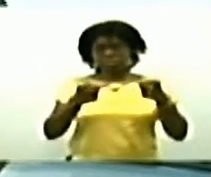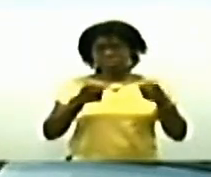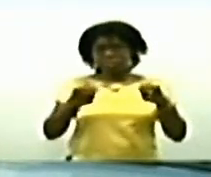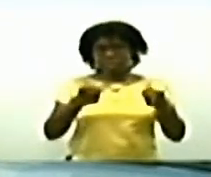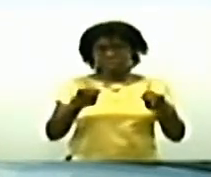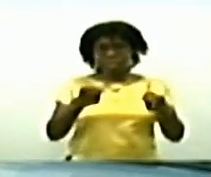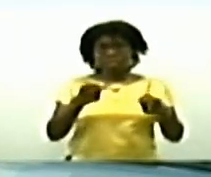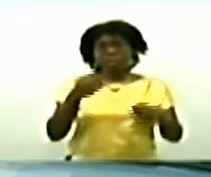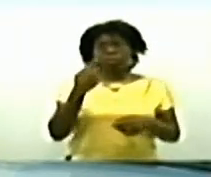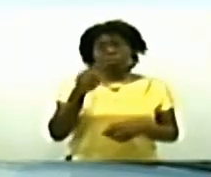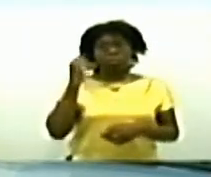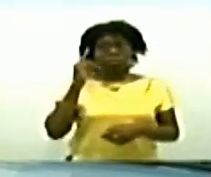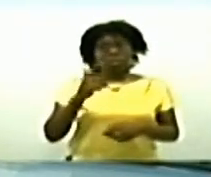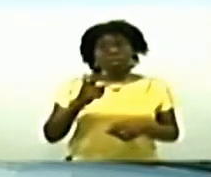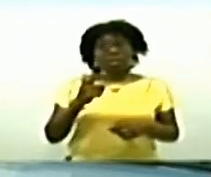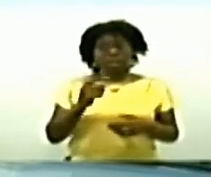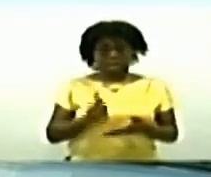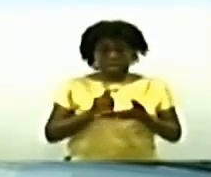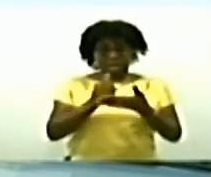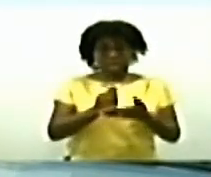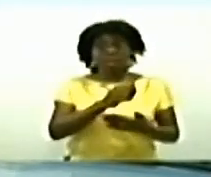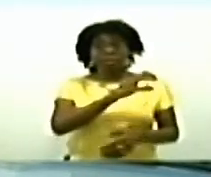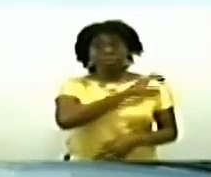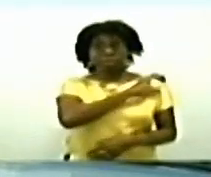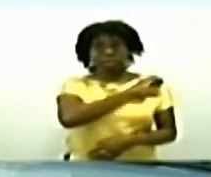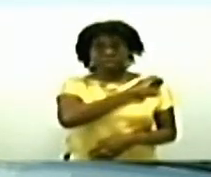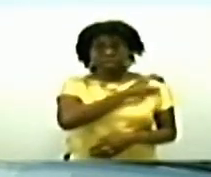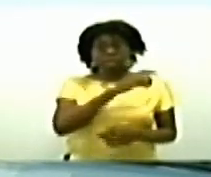the execution of the duties in